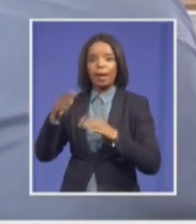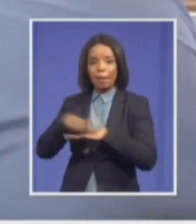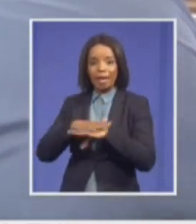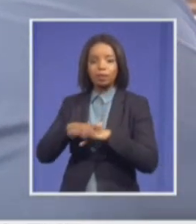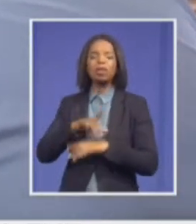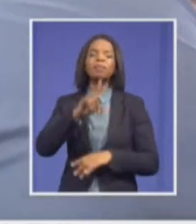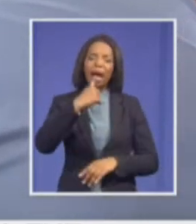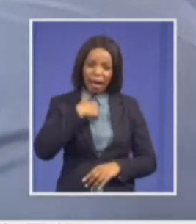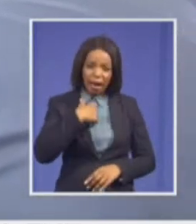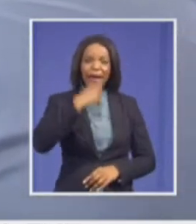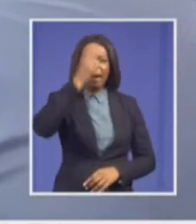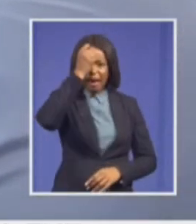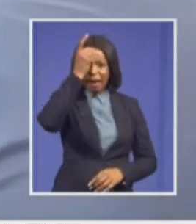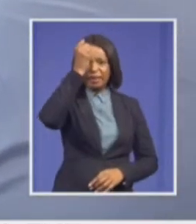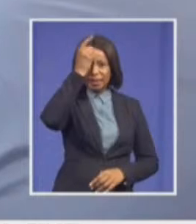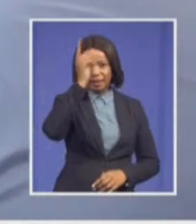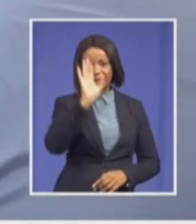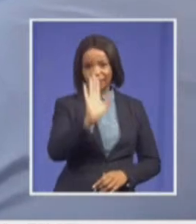some